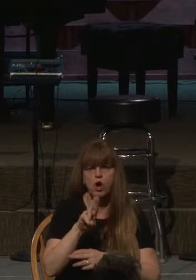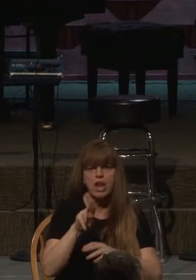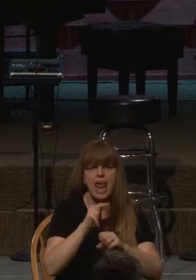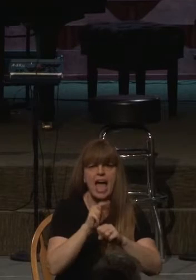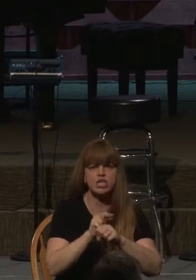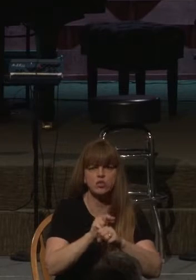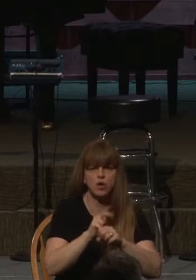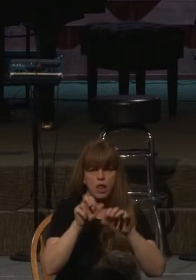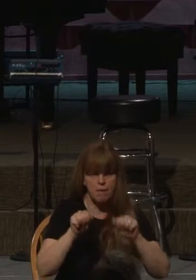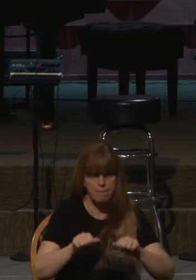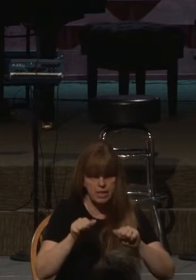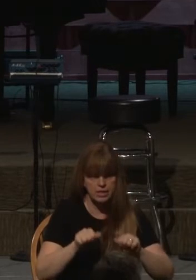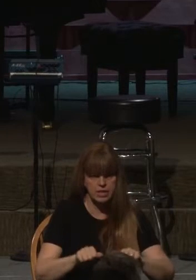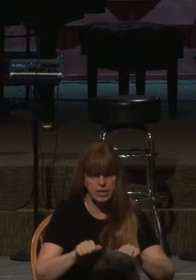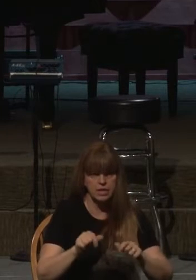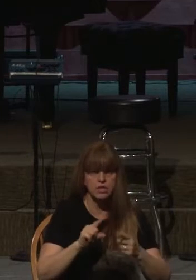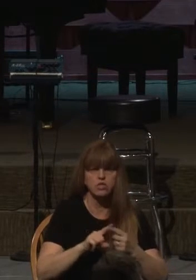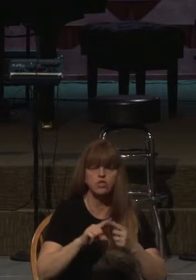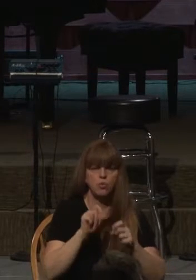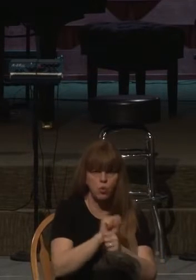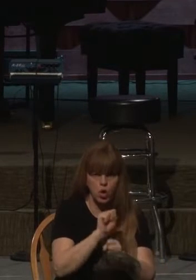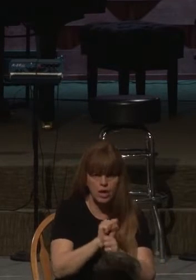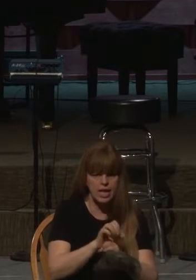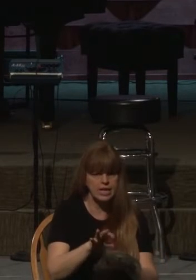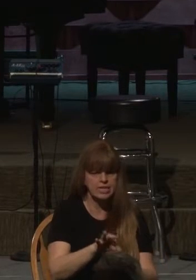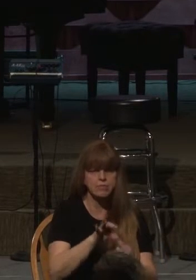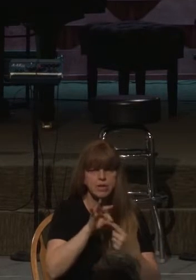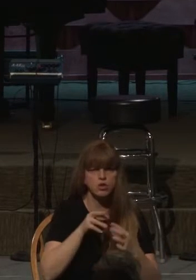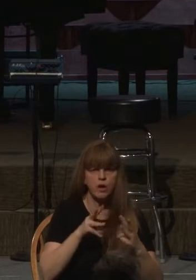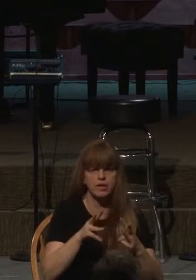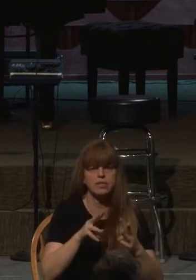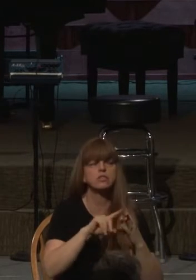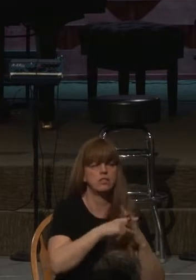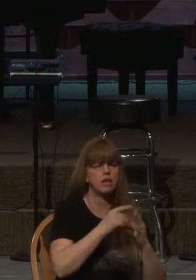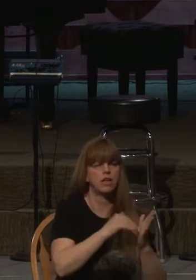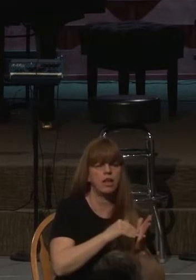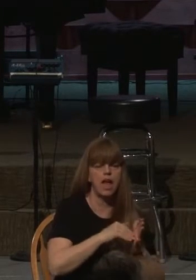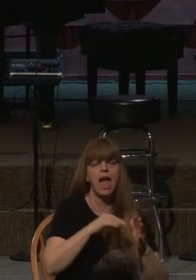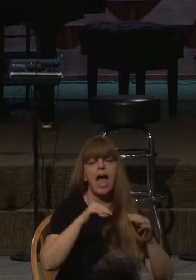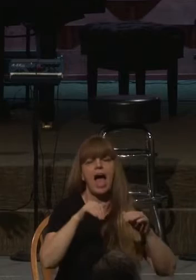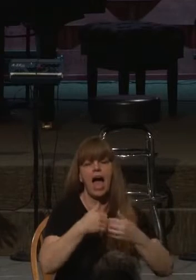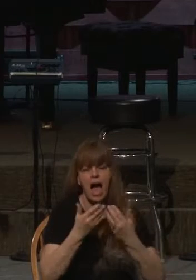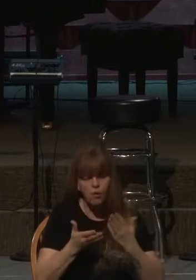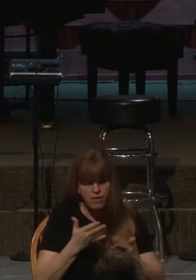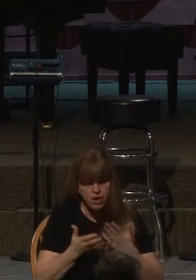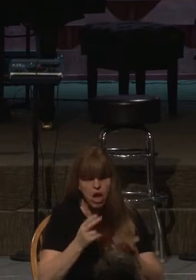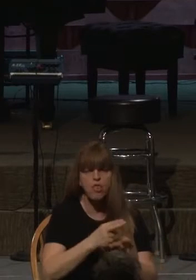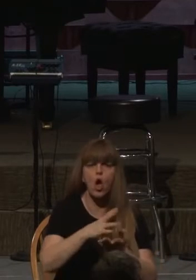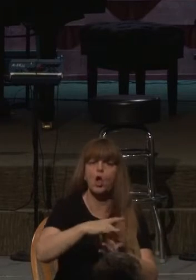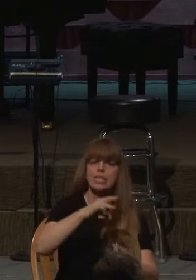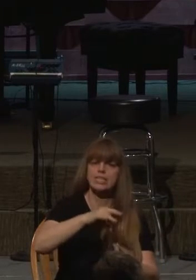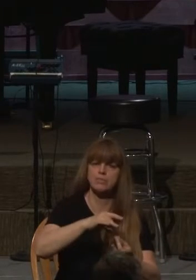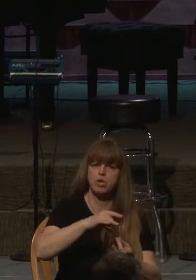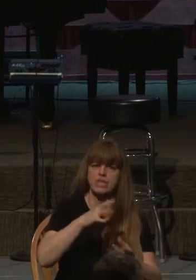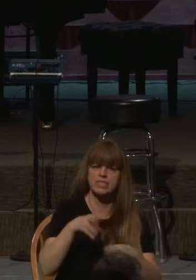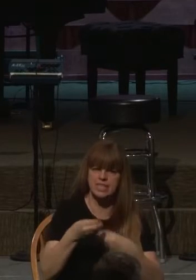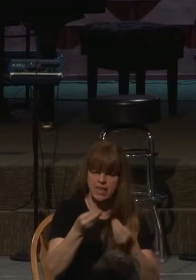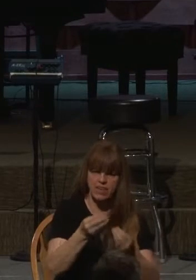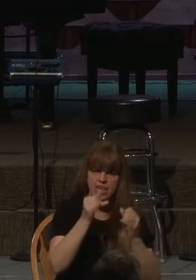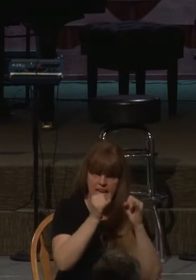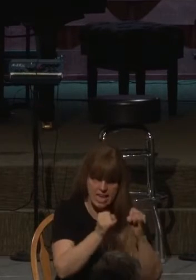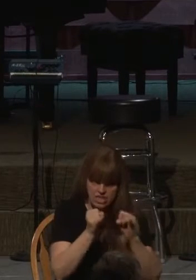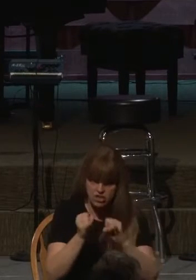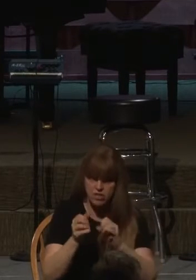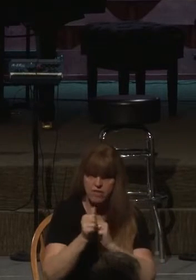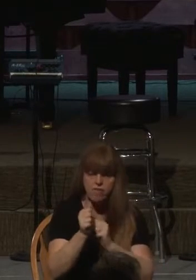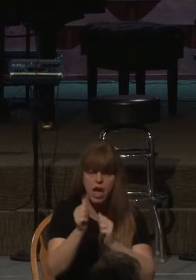in a special way. All right, let's start over. However, the Holy Spirit has given each of us followers